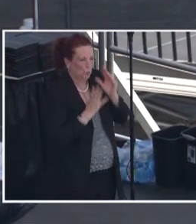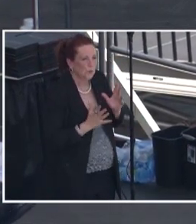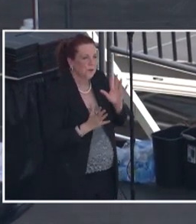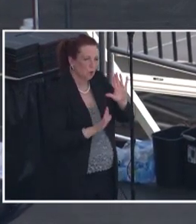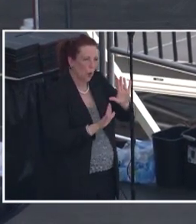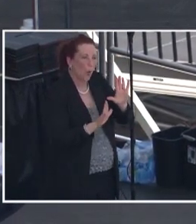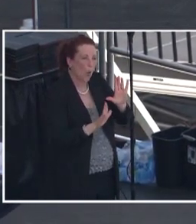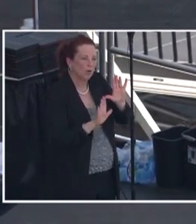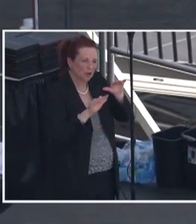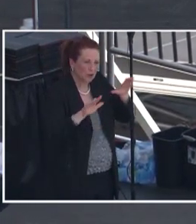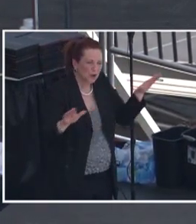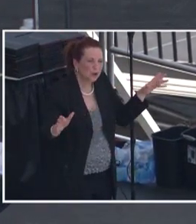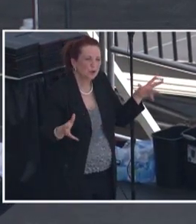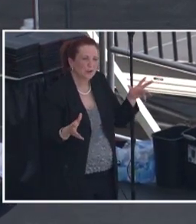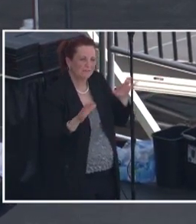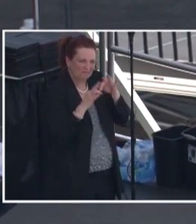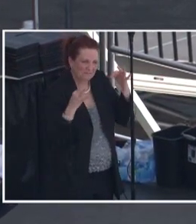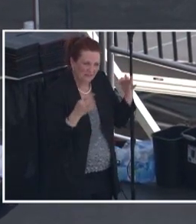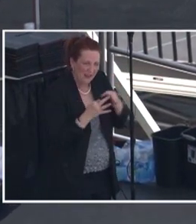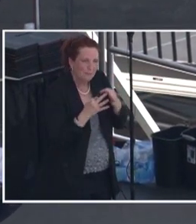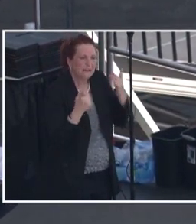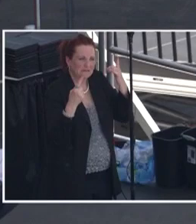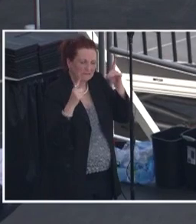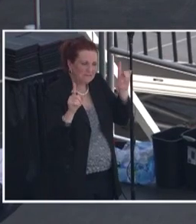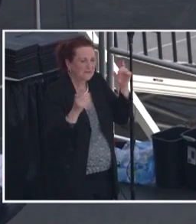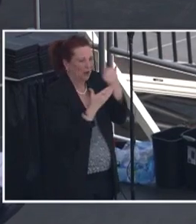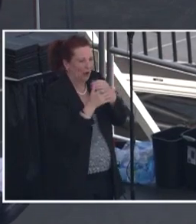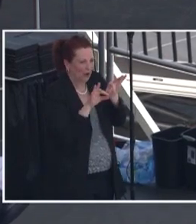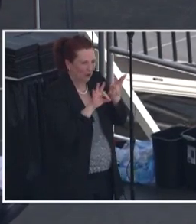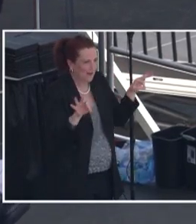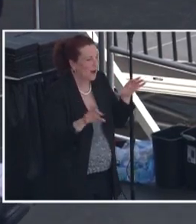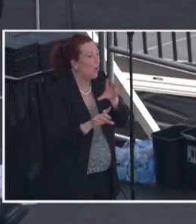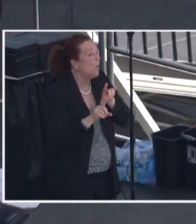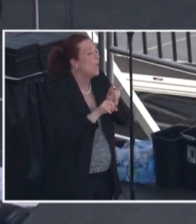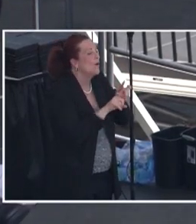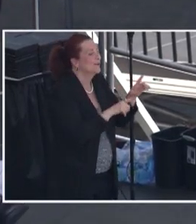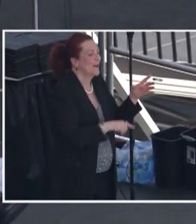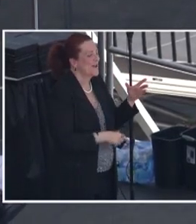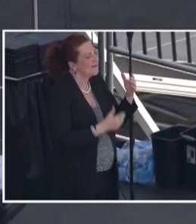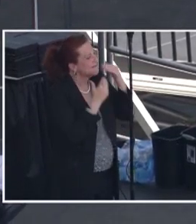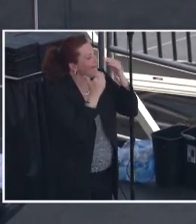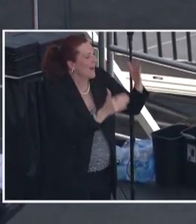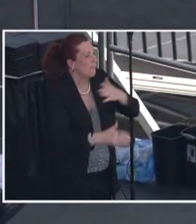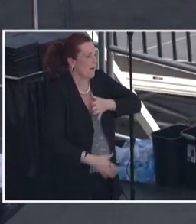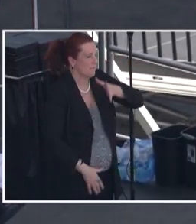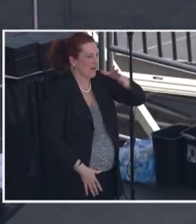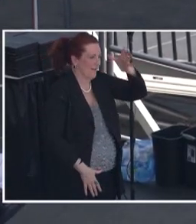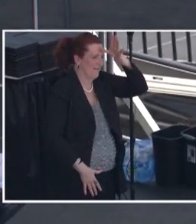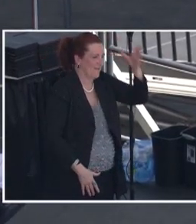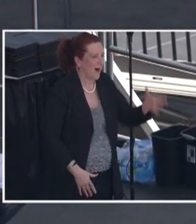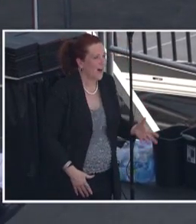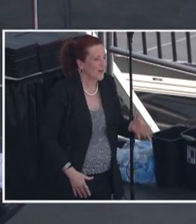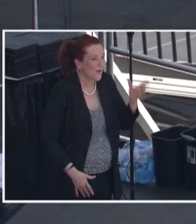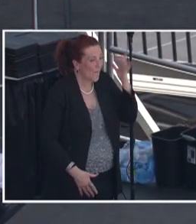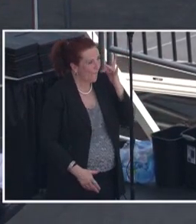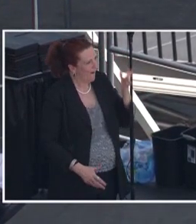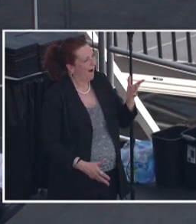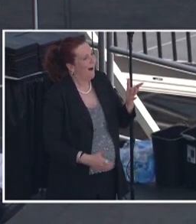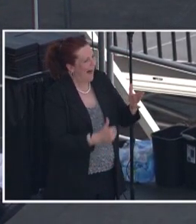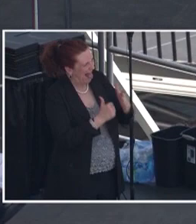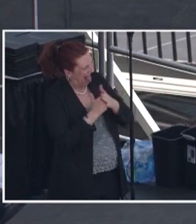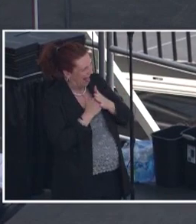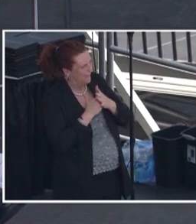note, I would like to thank my parents who encouraged me with a work ethic that brought me to this stage of my